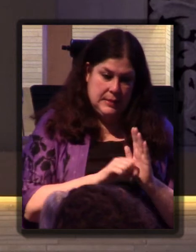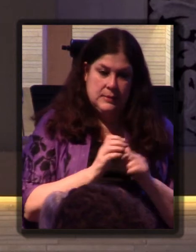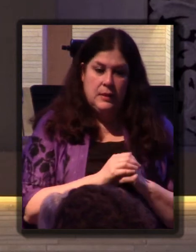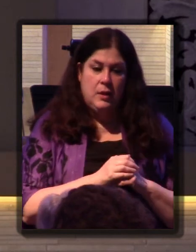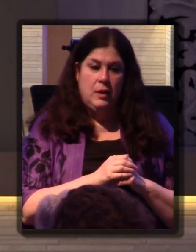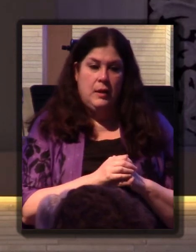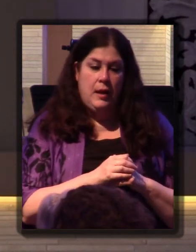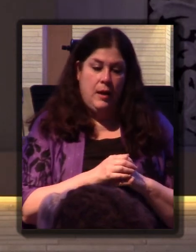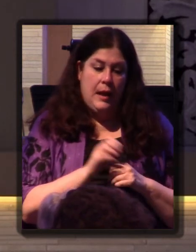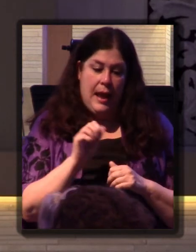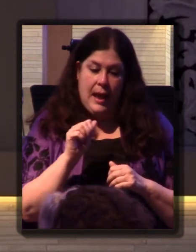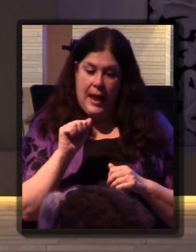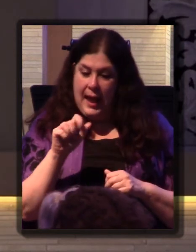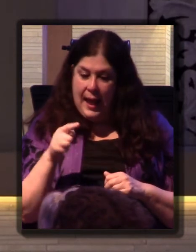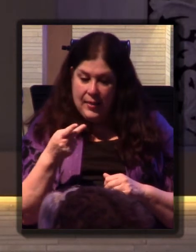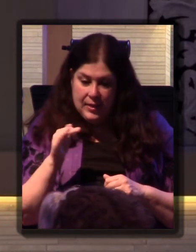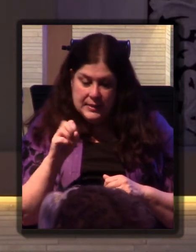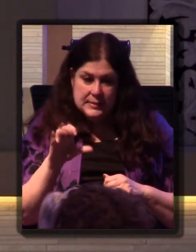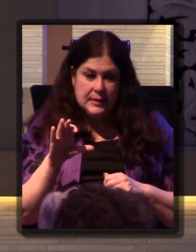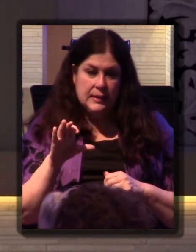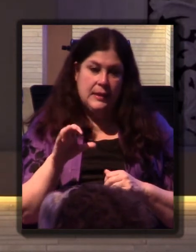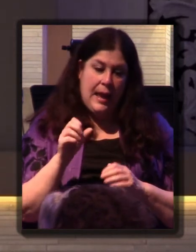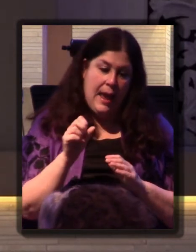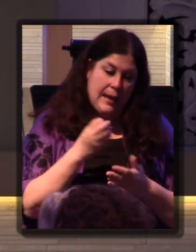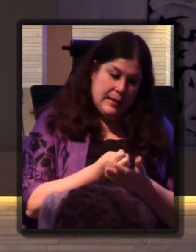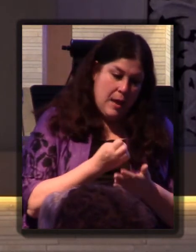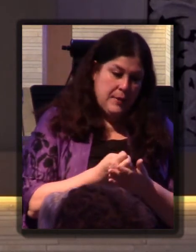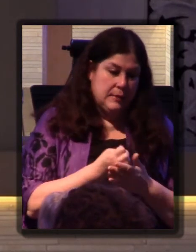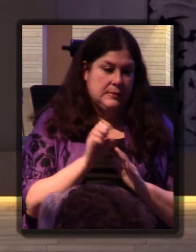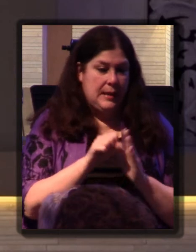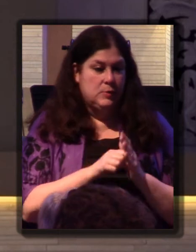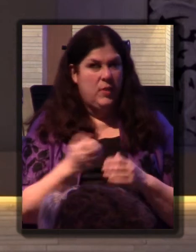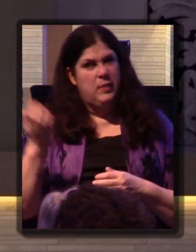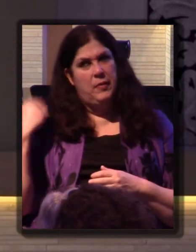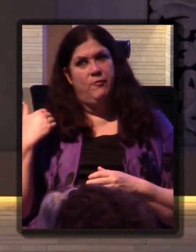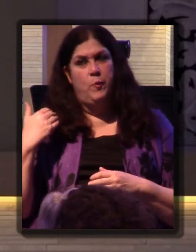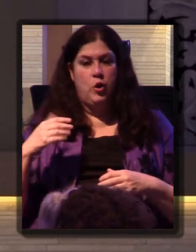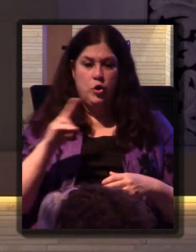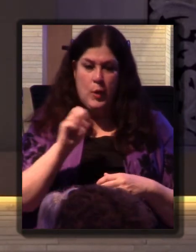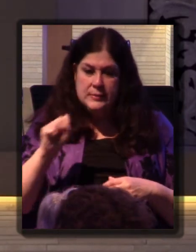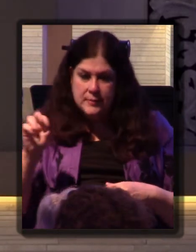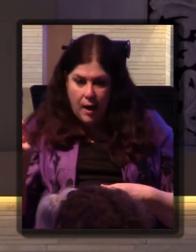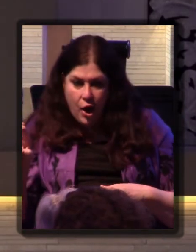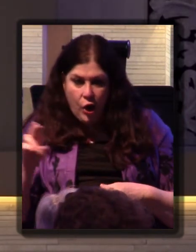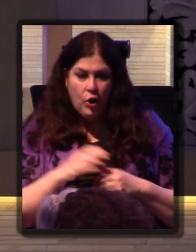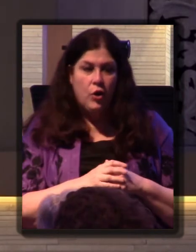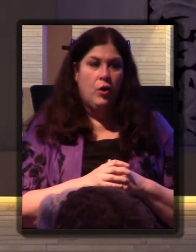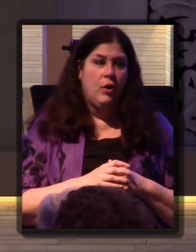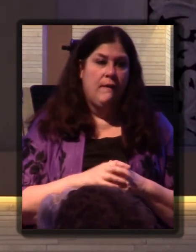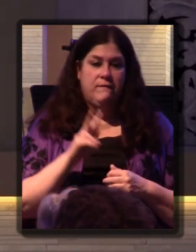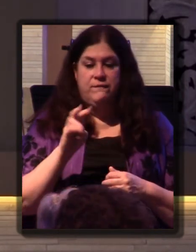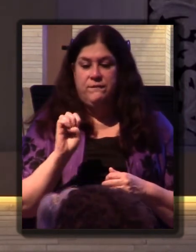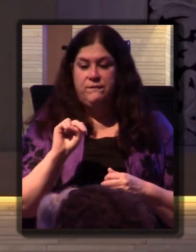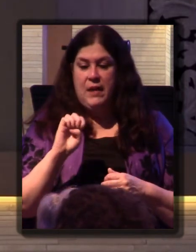and states, right? Radical atheistic economic systems and states. So we're thinking about the former USSR, we're